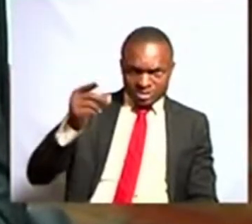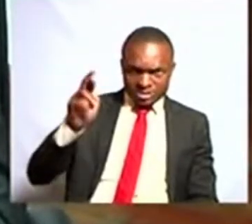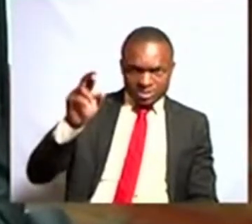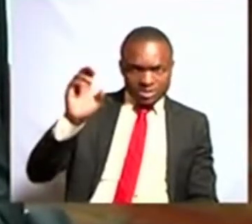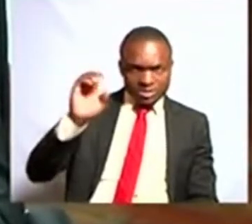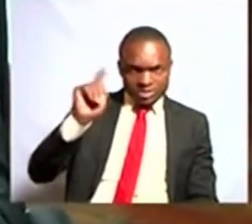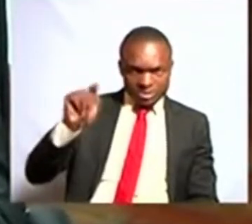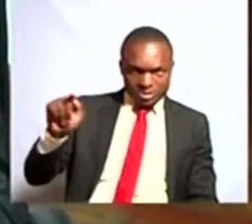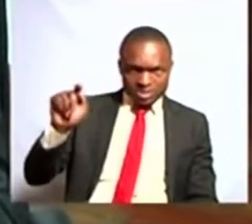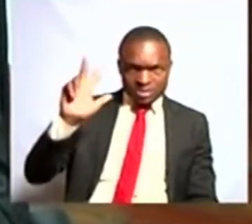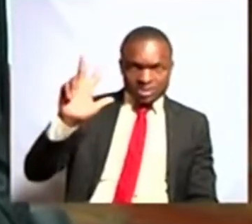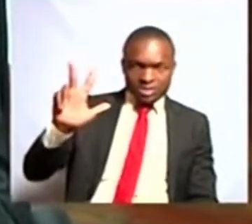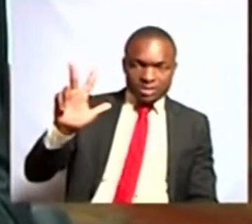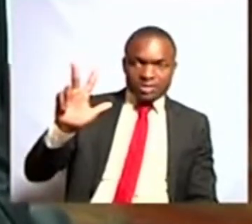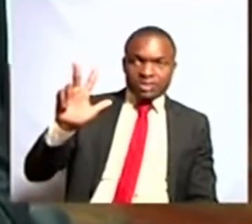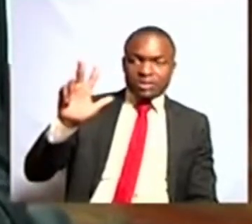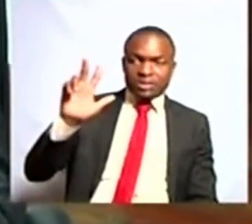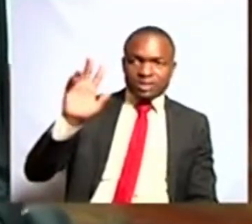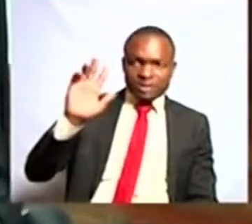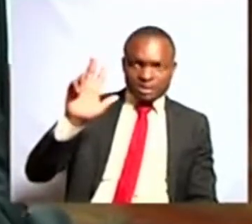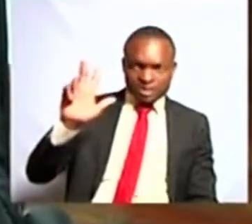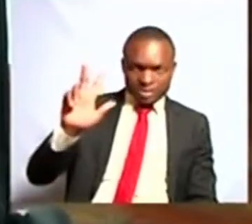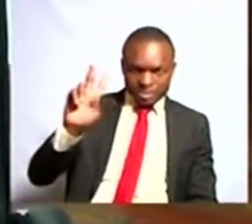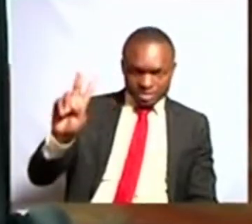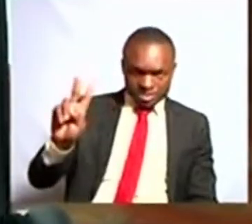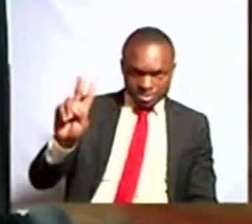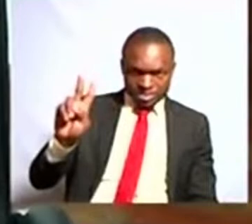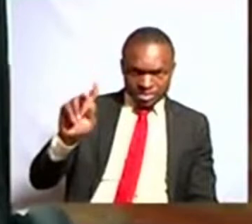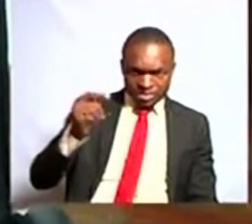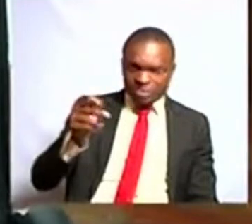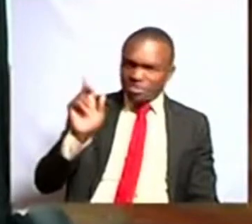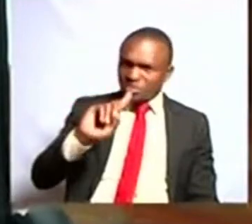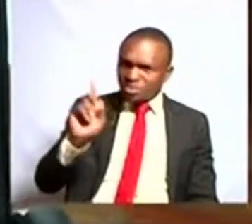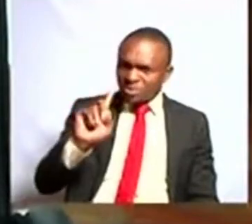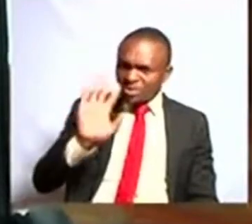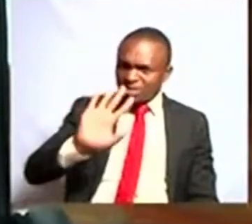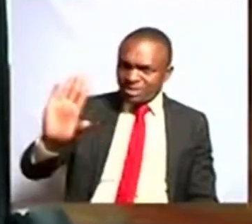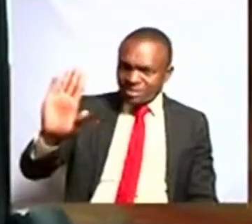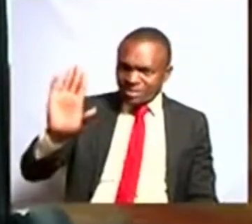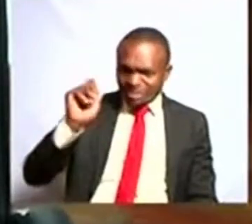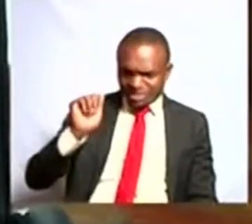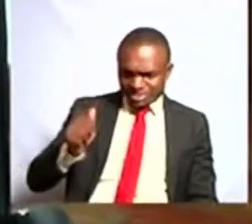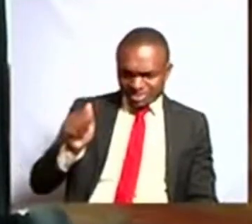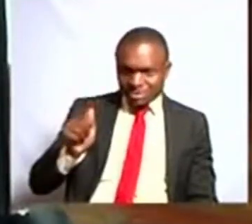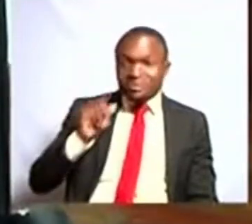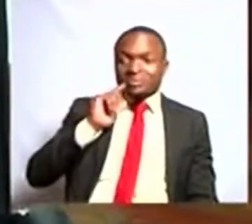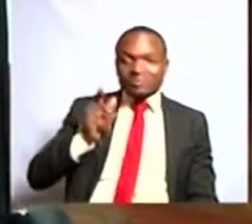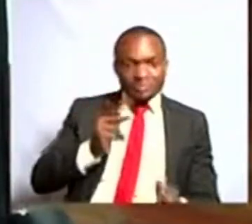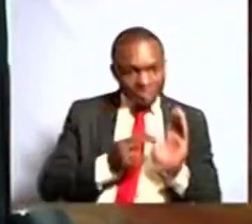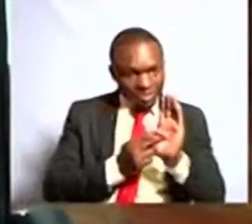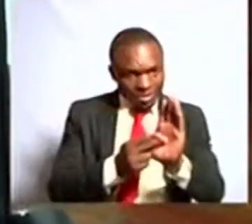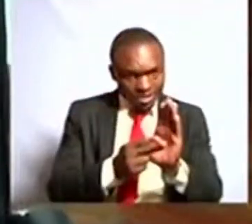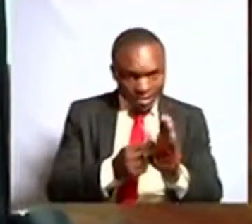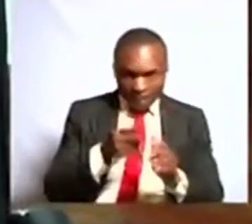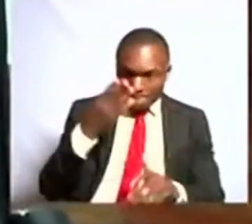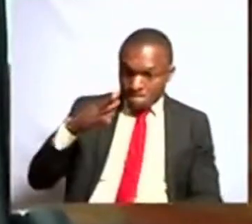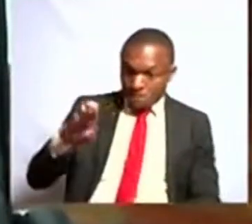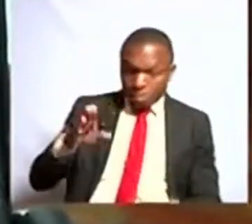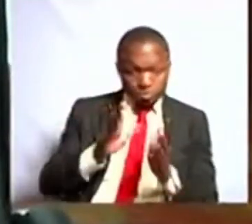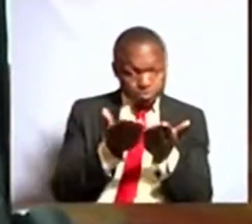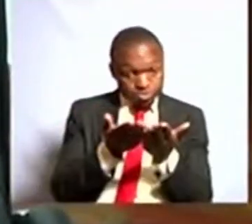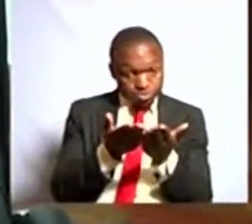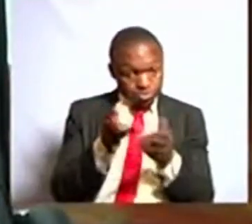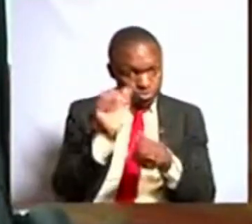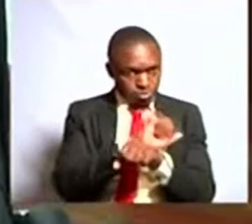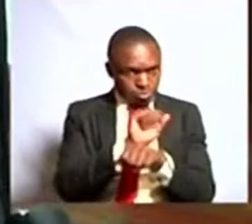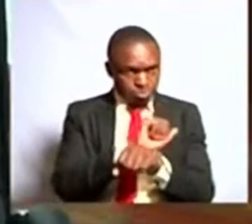GRZ 352CJ, GRZ 2, where in your appendix you are supposed to show the blue books for these vehicles. You are